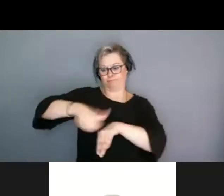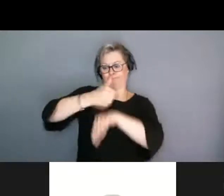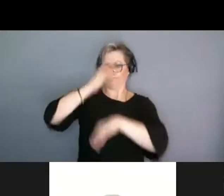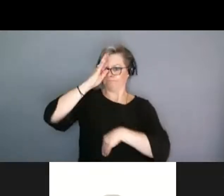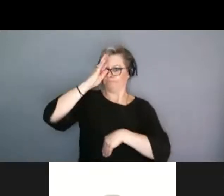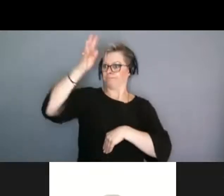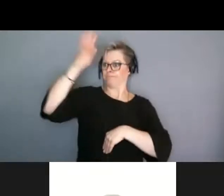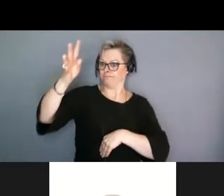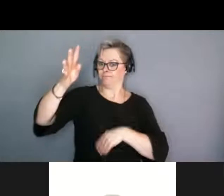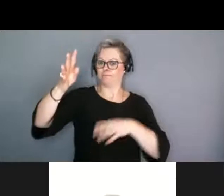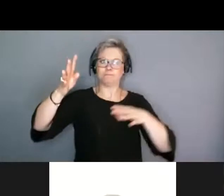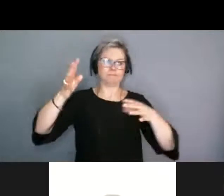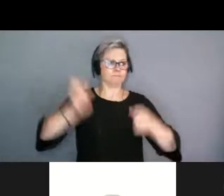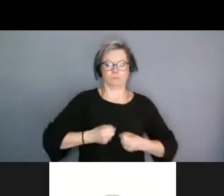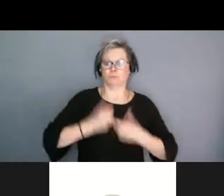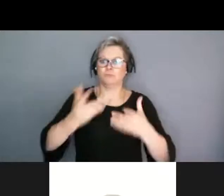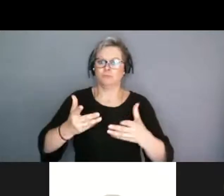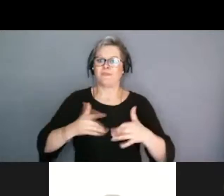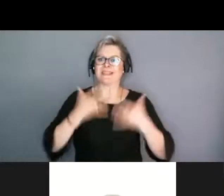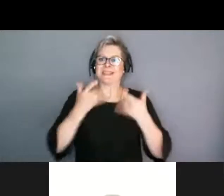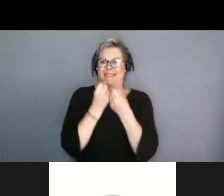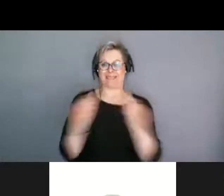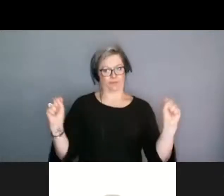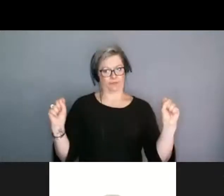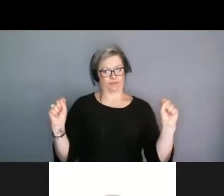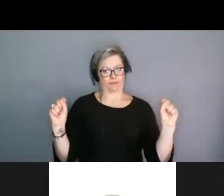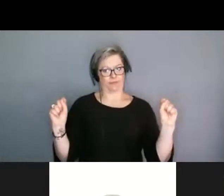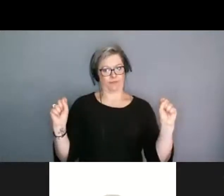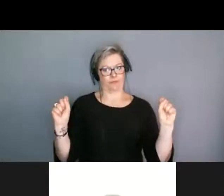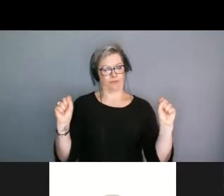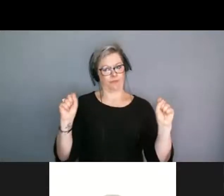is safe, feel that they've got people around them who